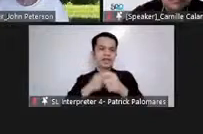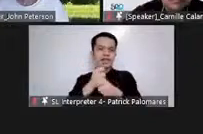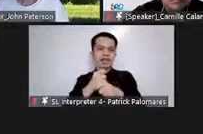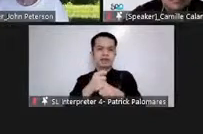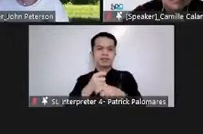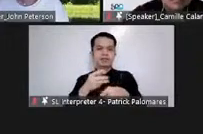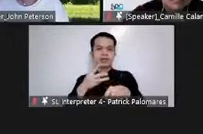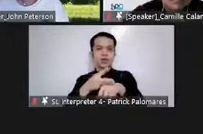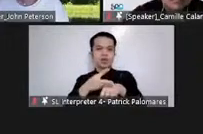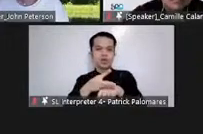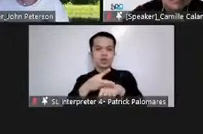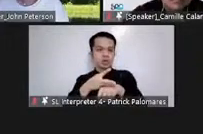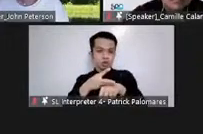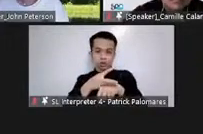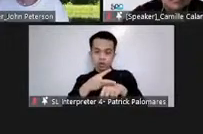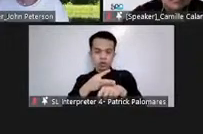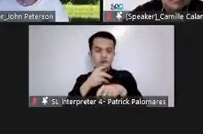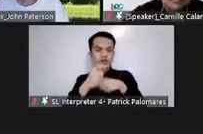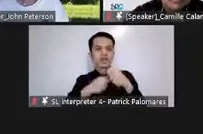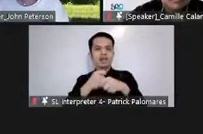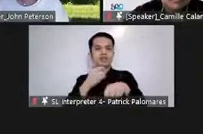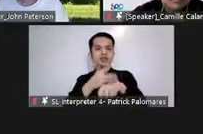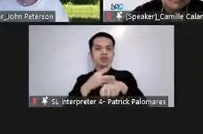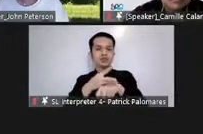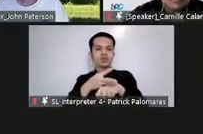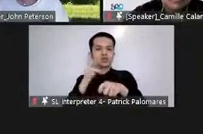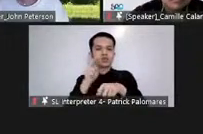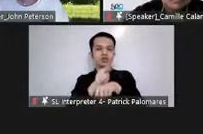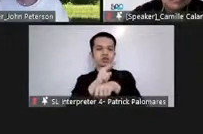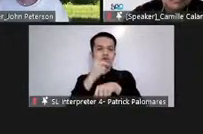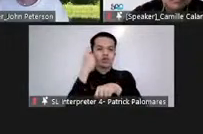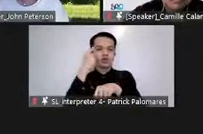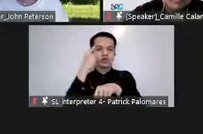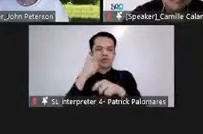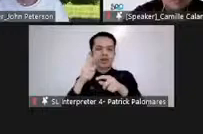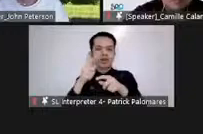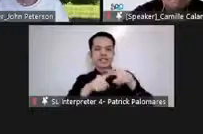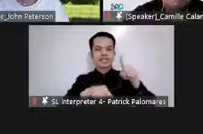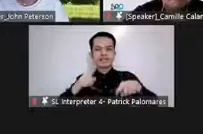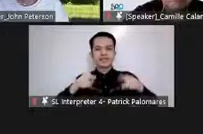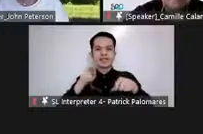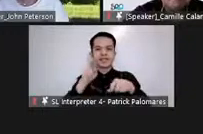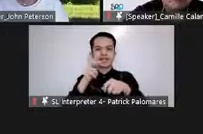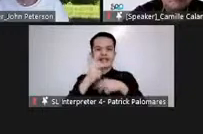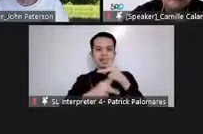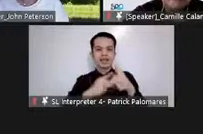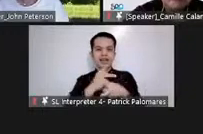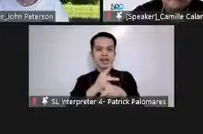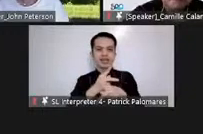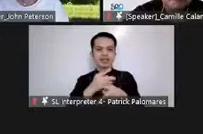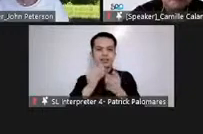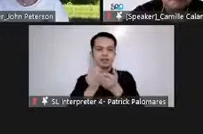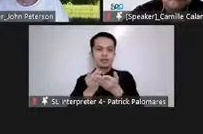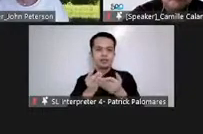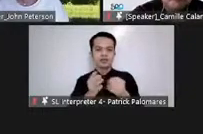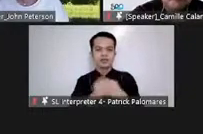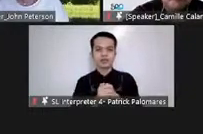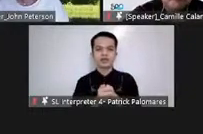used, types of wood that can be used for different kinds of boats. Thank you.